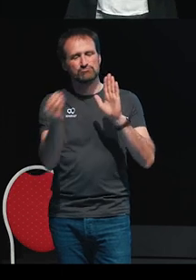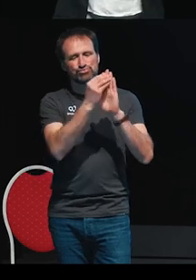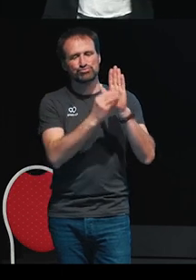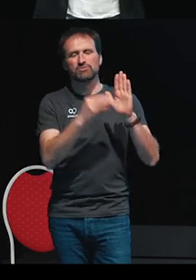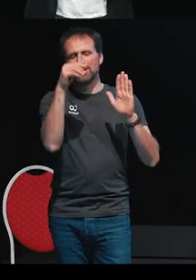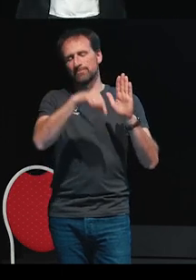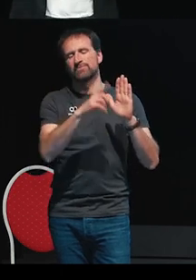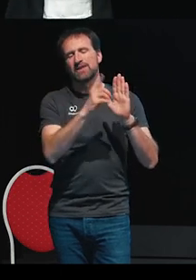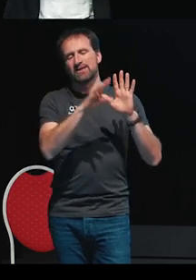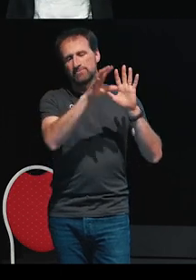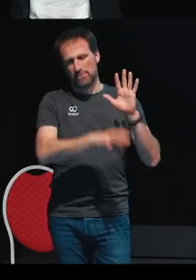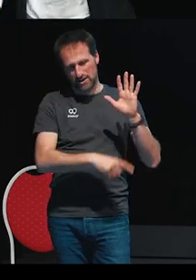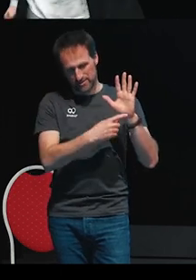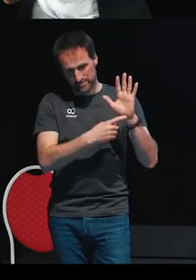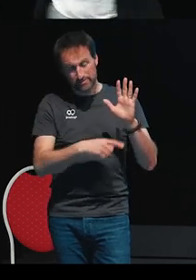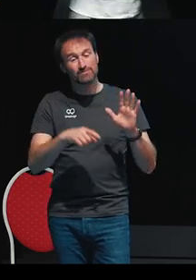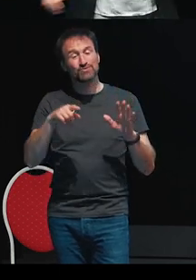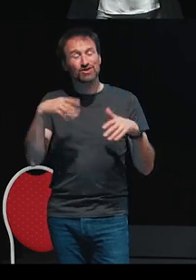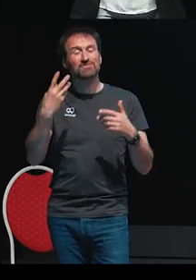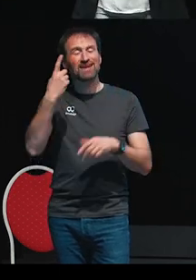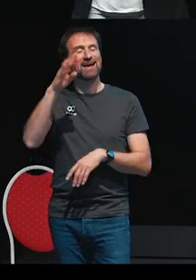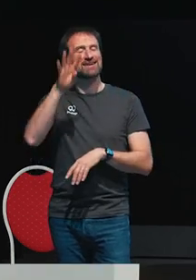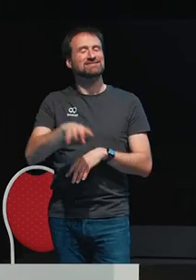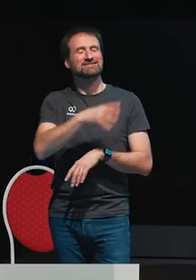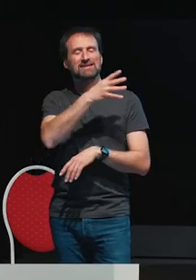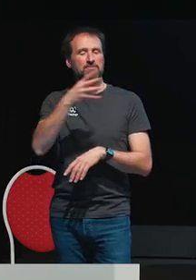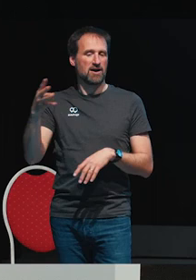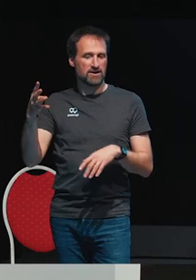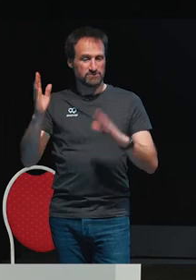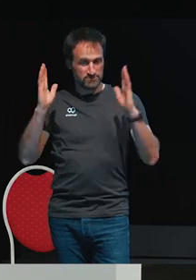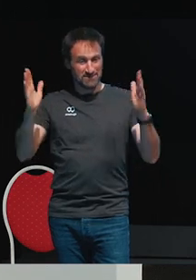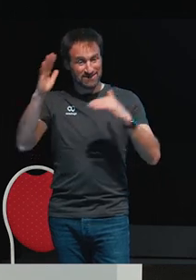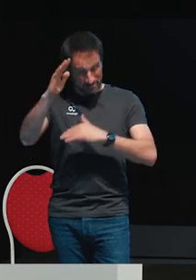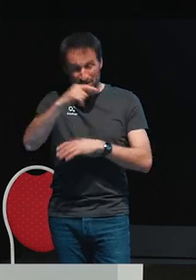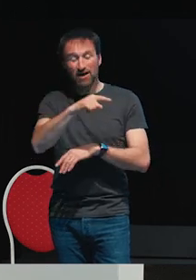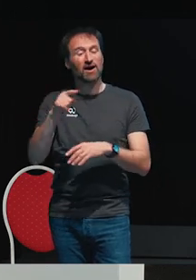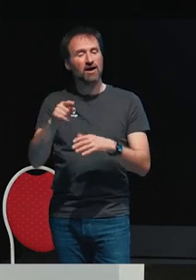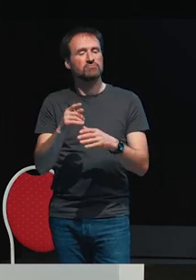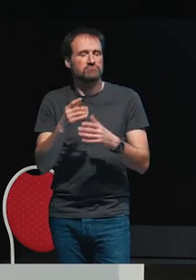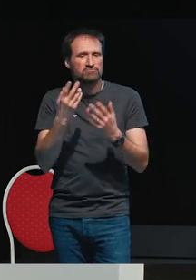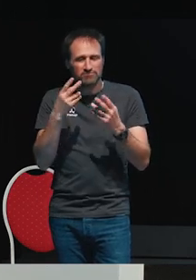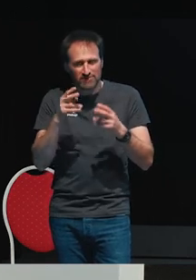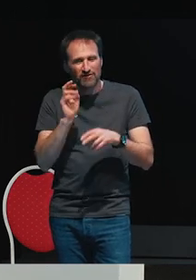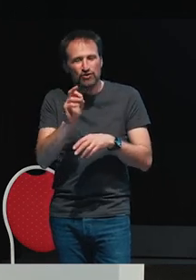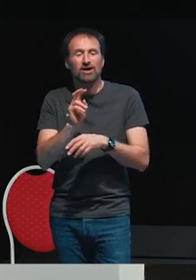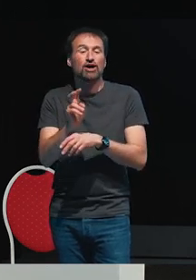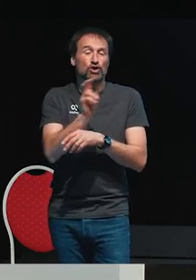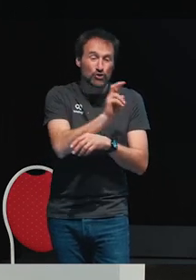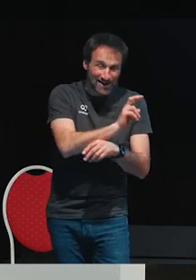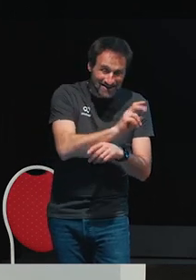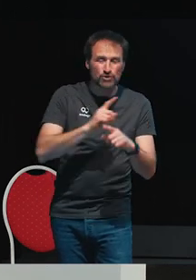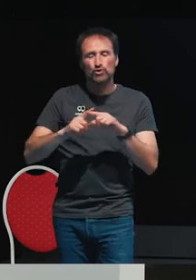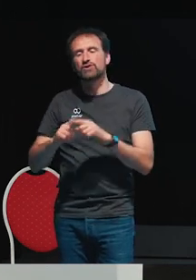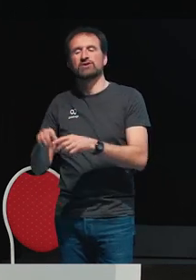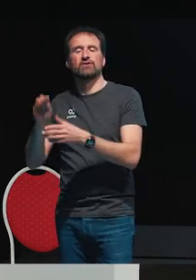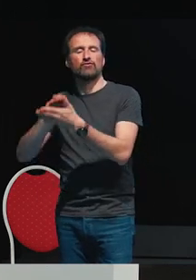one schema, and that one schema served you for reads and for writes. And when you wanted to